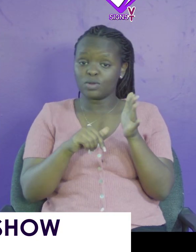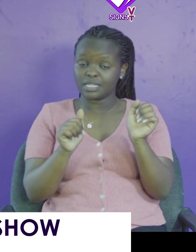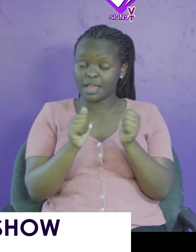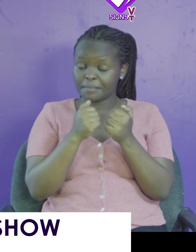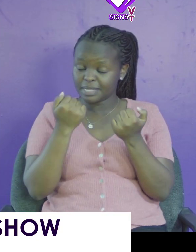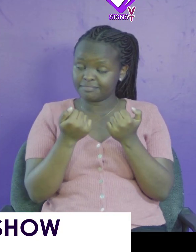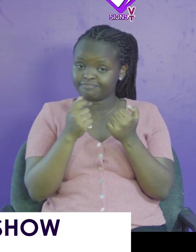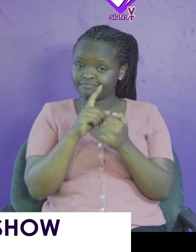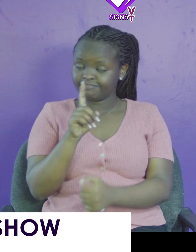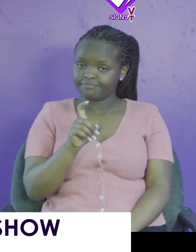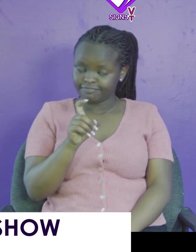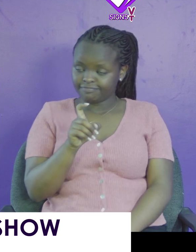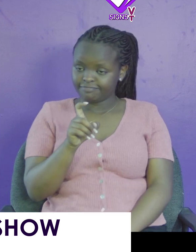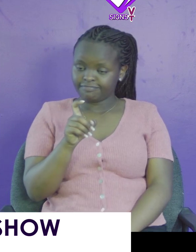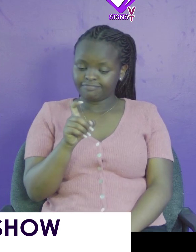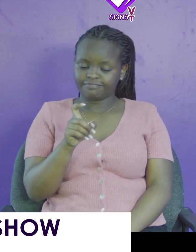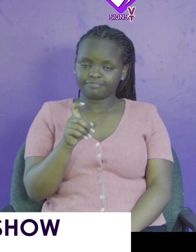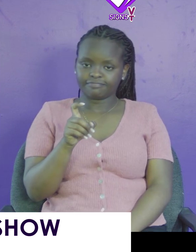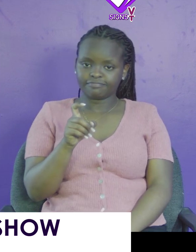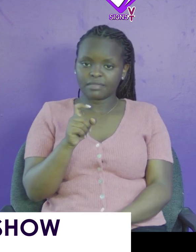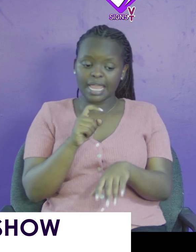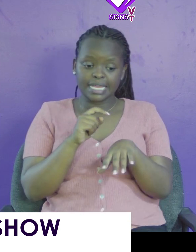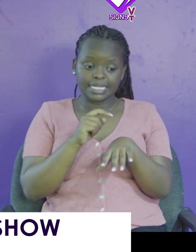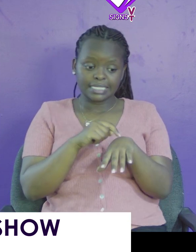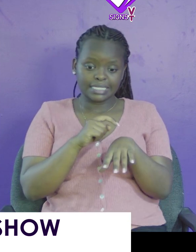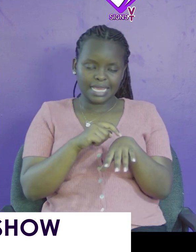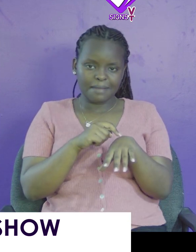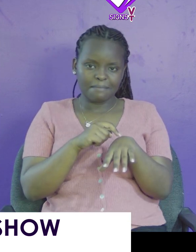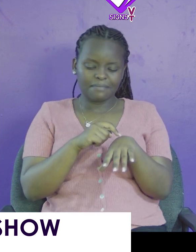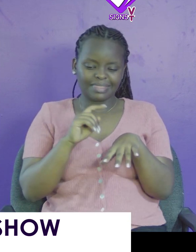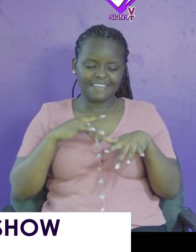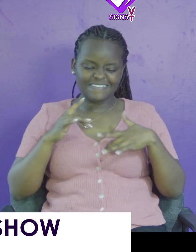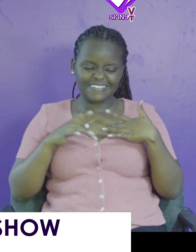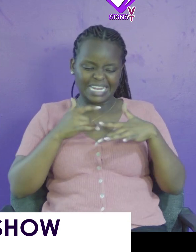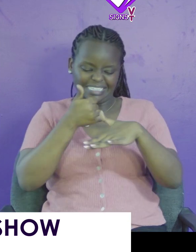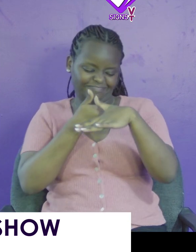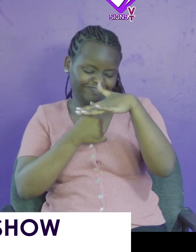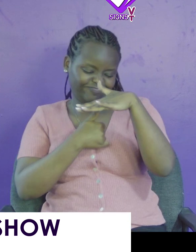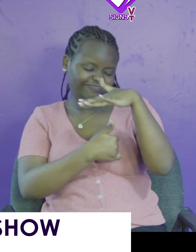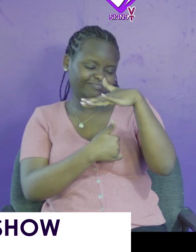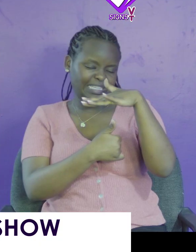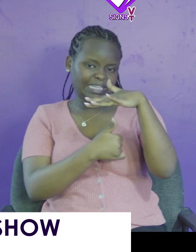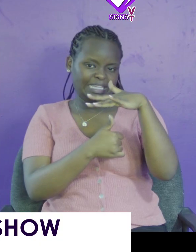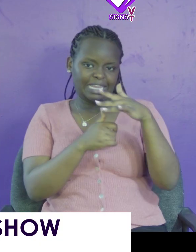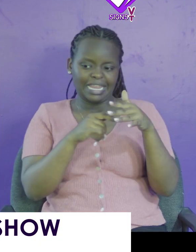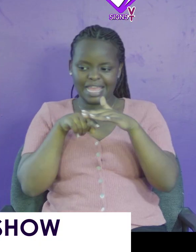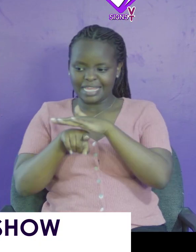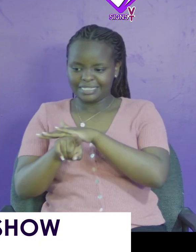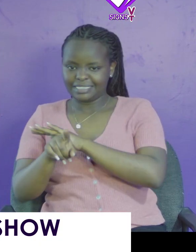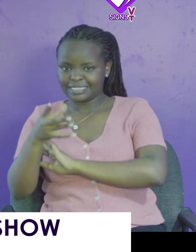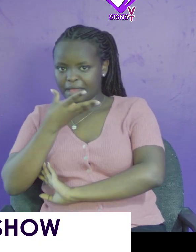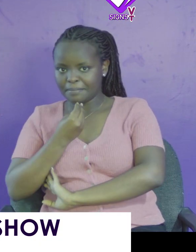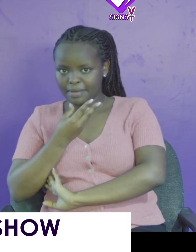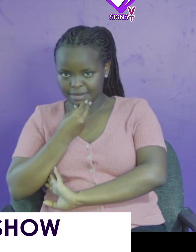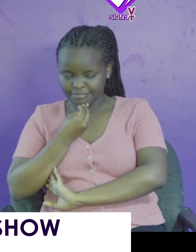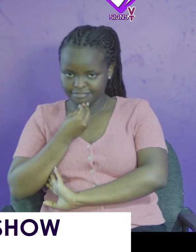What will happen? It is when the inferiority complex comes into a man. Okay. You know,